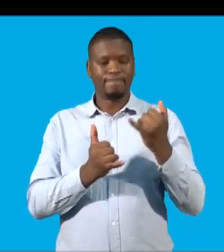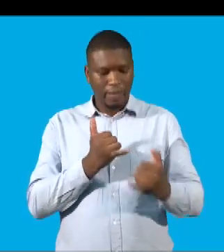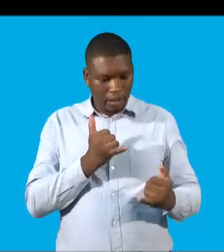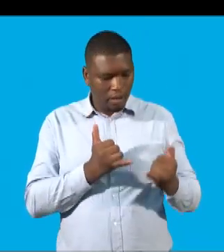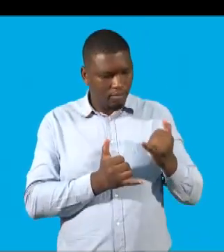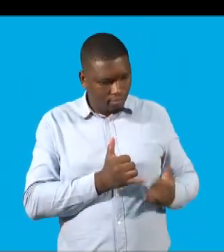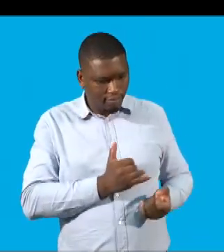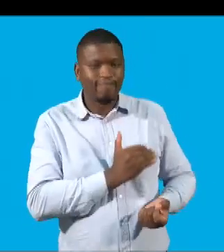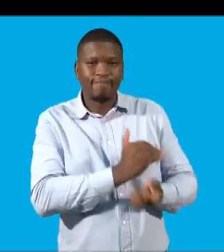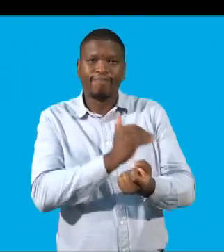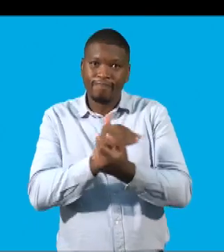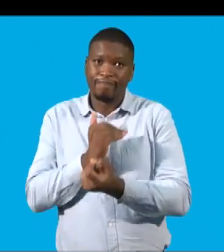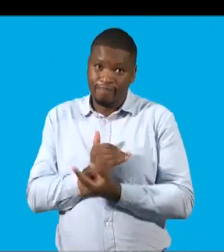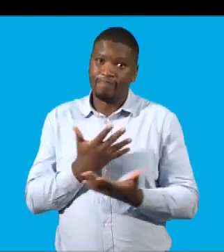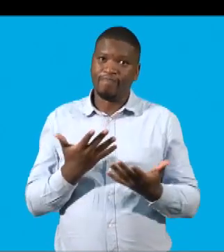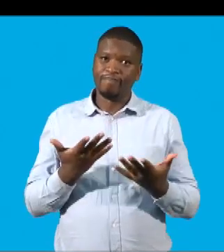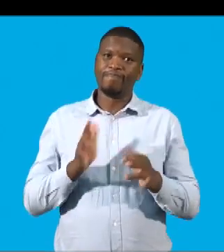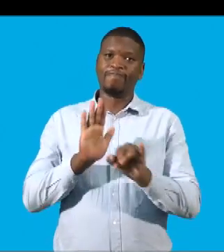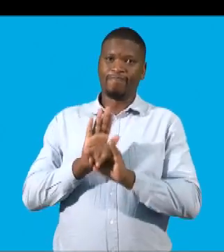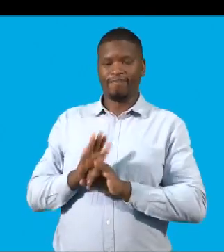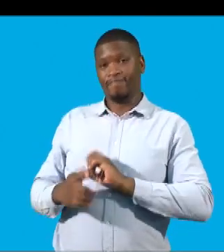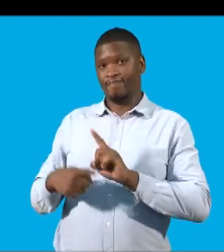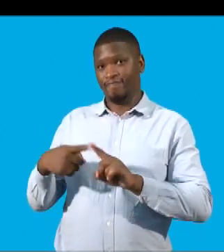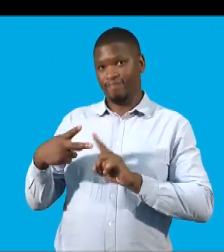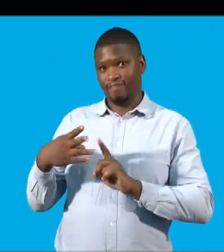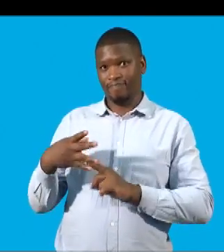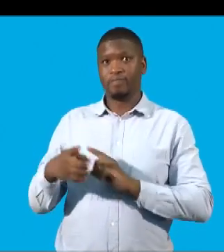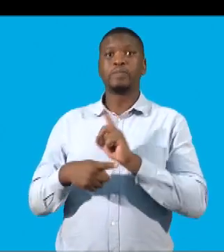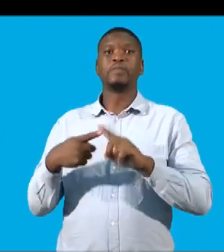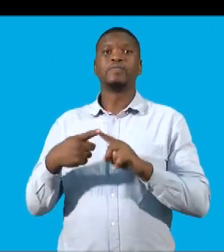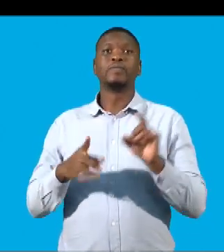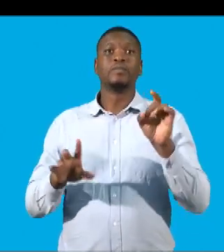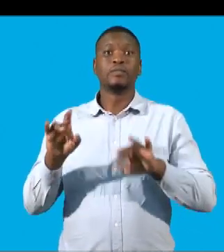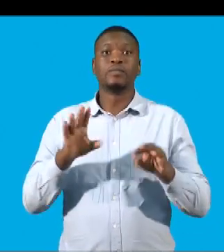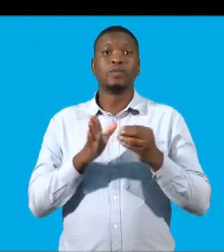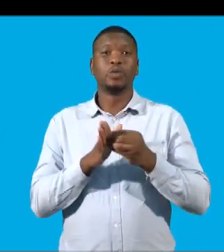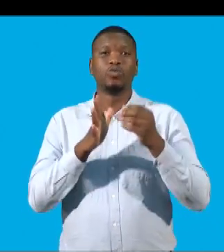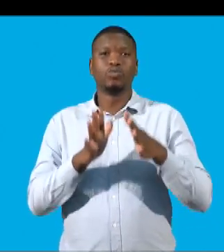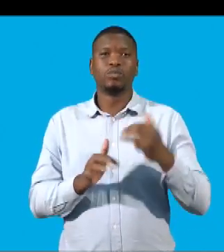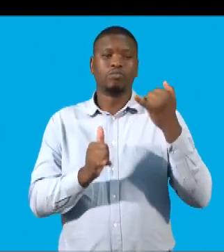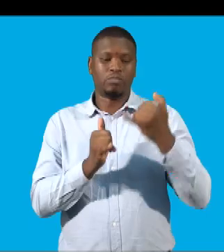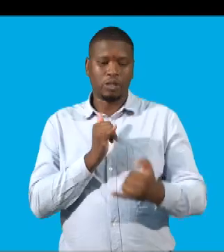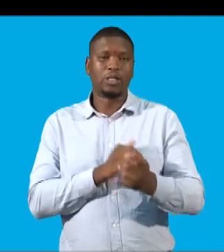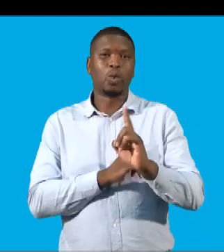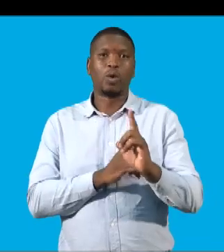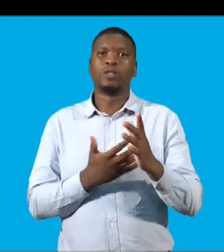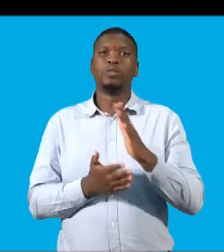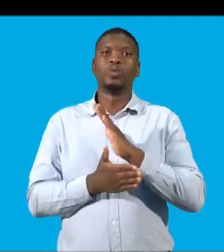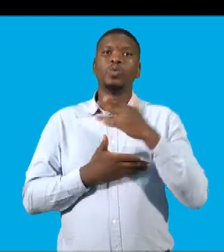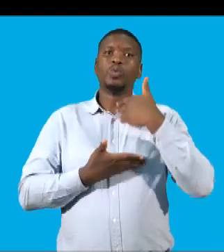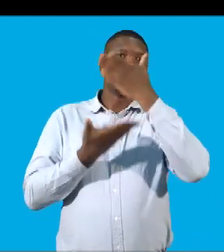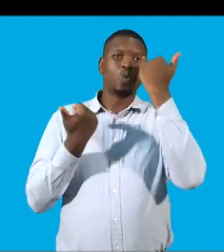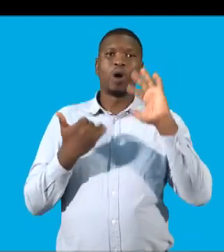content errors or the misconceptions that usually occurs, so the common ones. The learners do not know how to choose